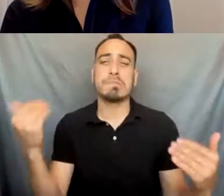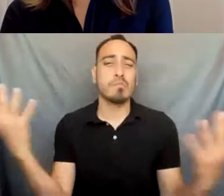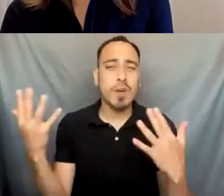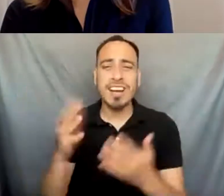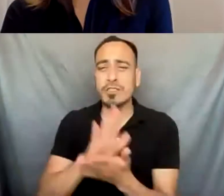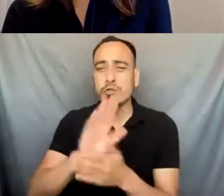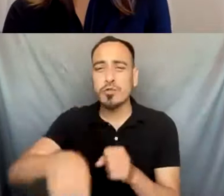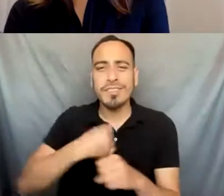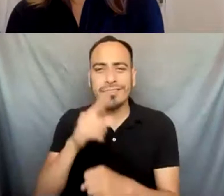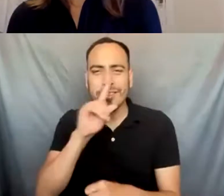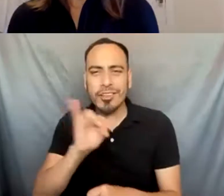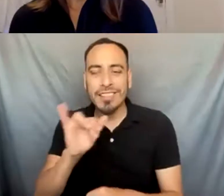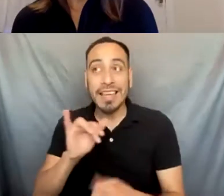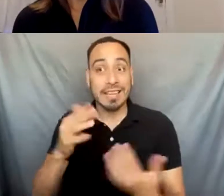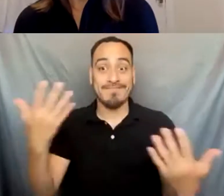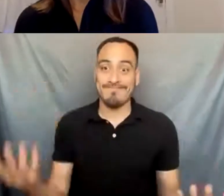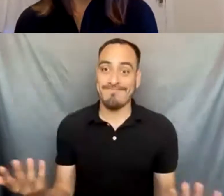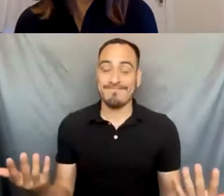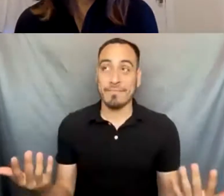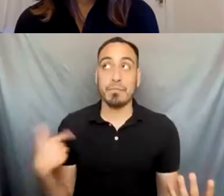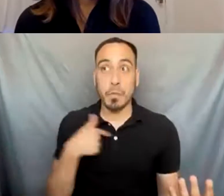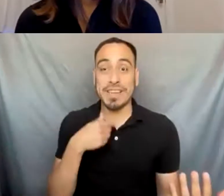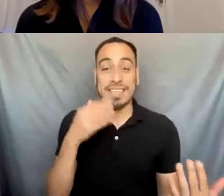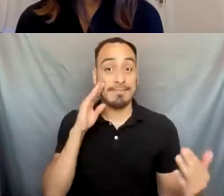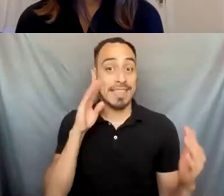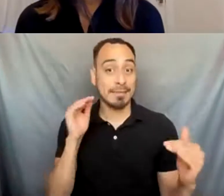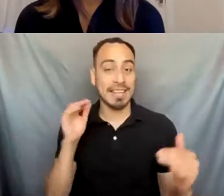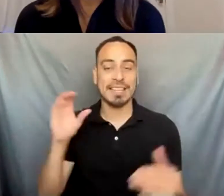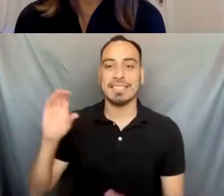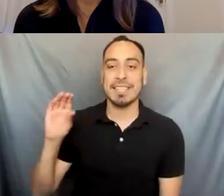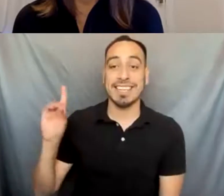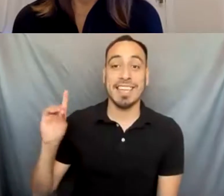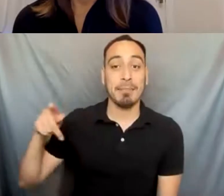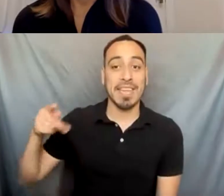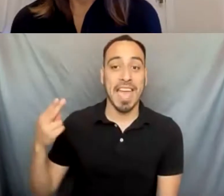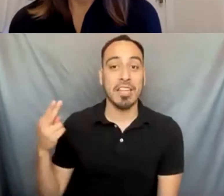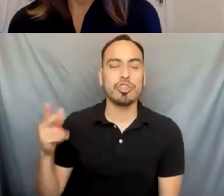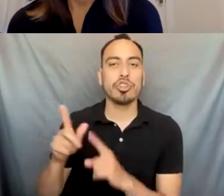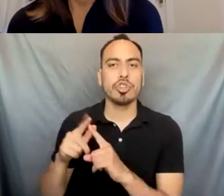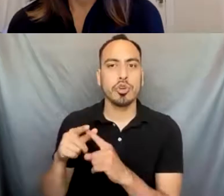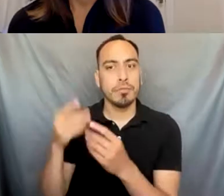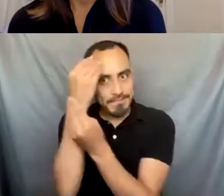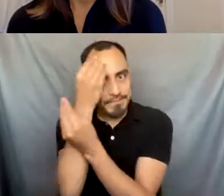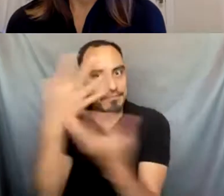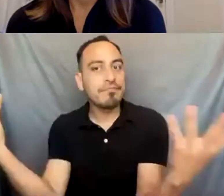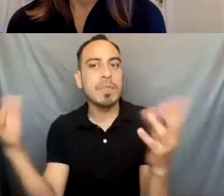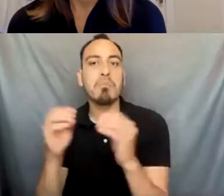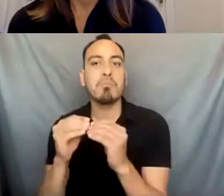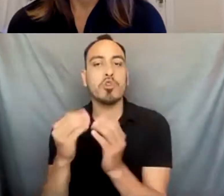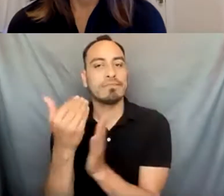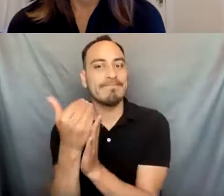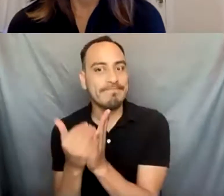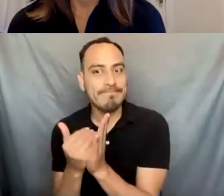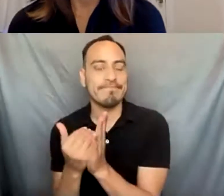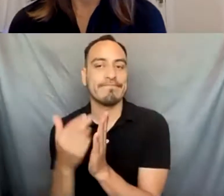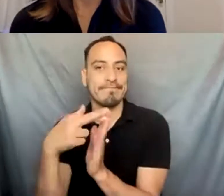again, we expect CDPH to issue updated guidance for schools once CDC issues theirs. I know they've